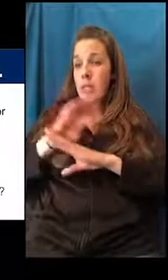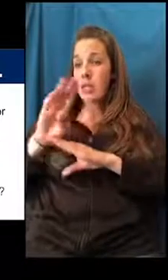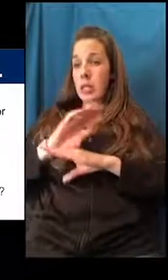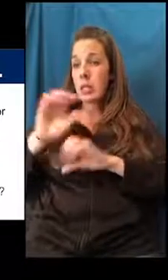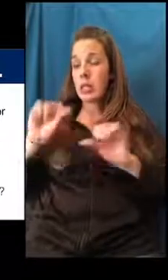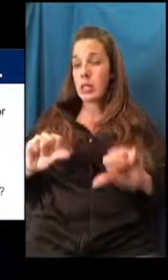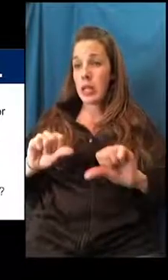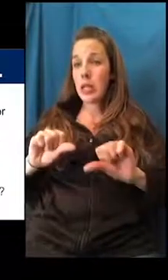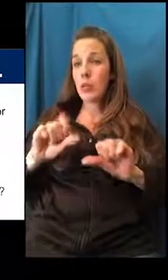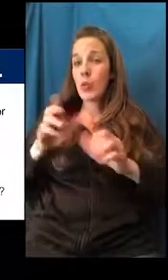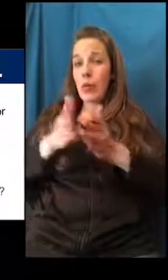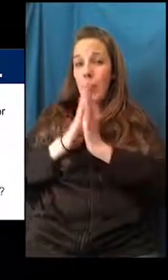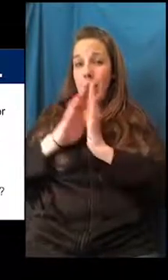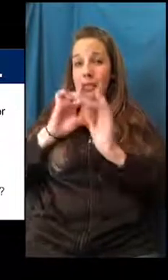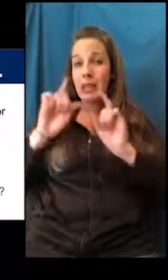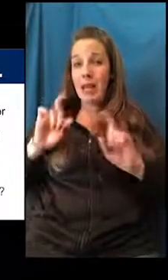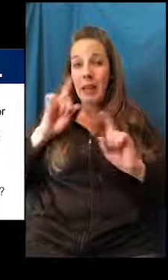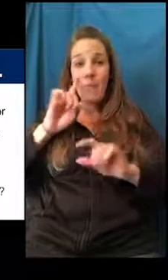request testing for employees?